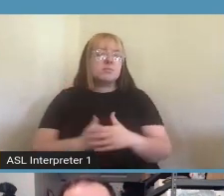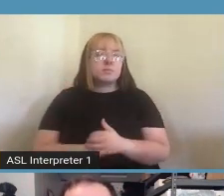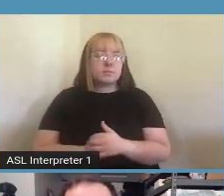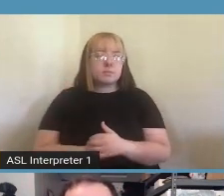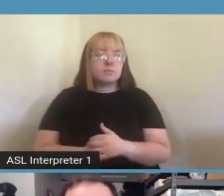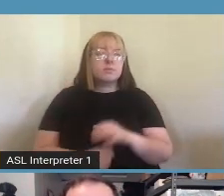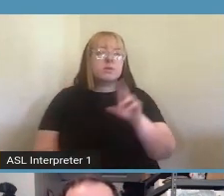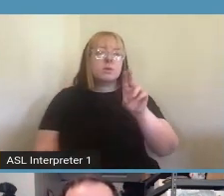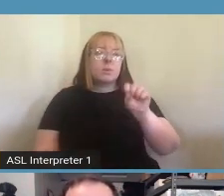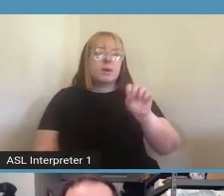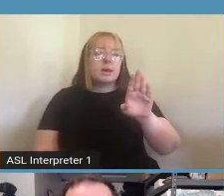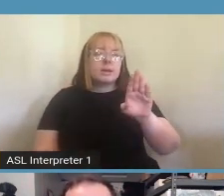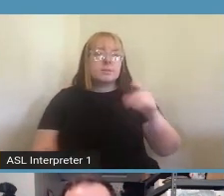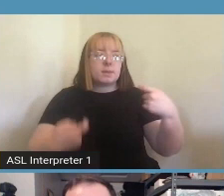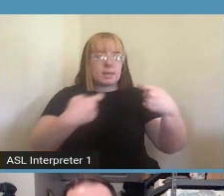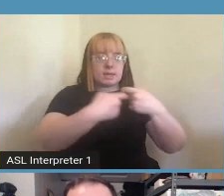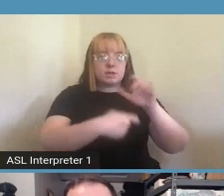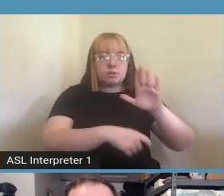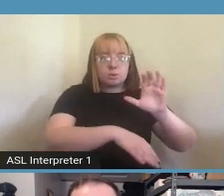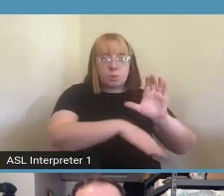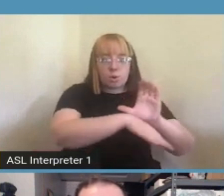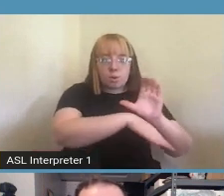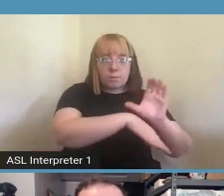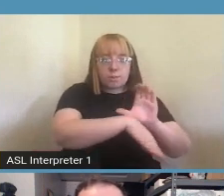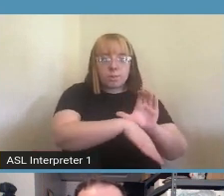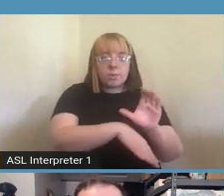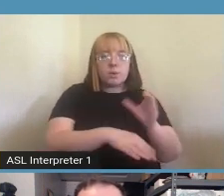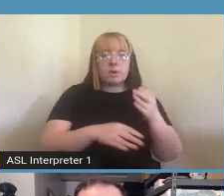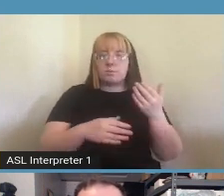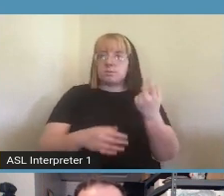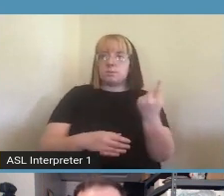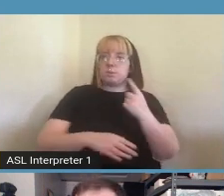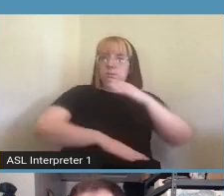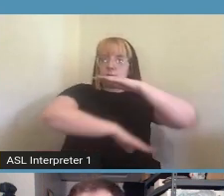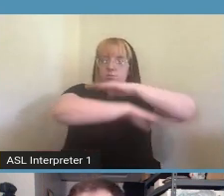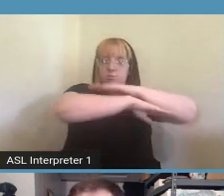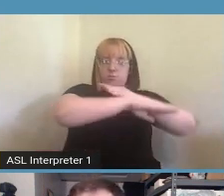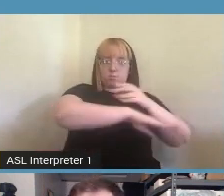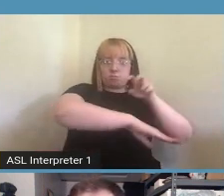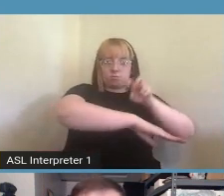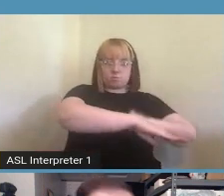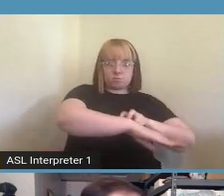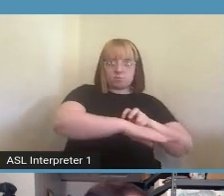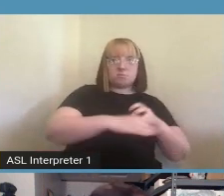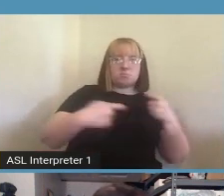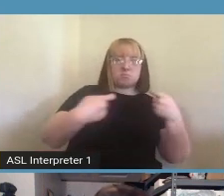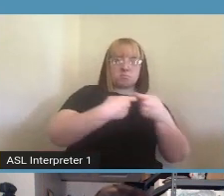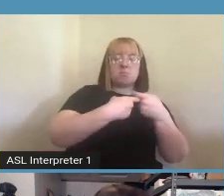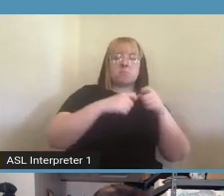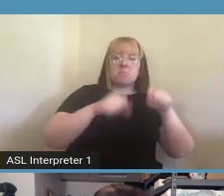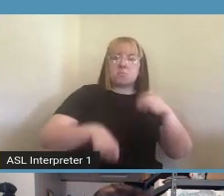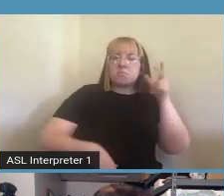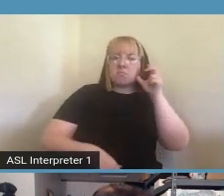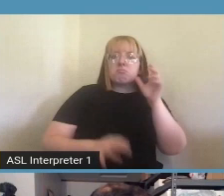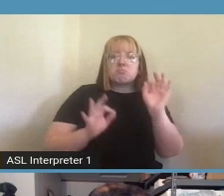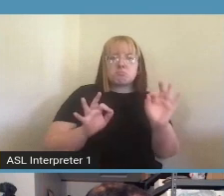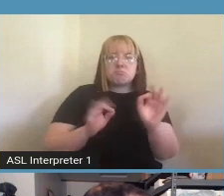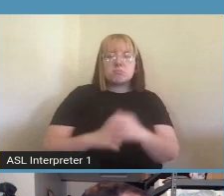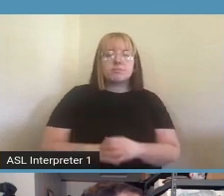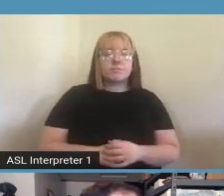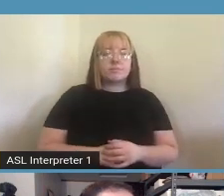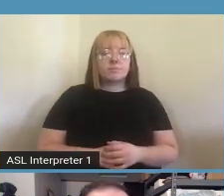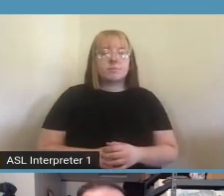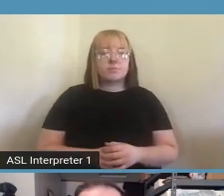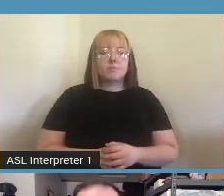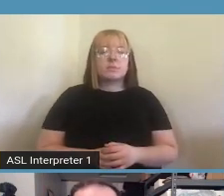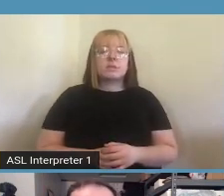USB connection to your computer. You can just have somebody sit at a desk and get good quality audio. So also, I've